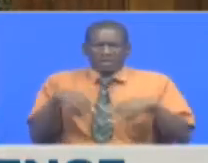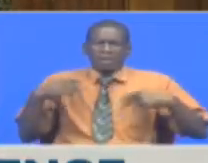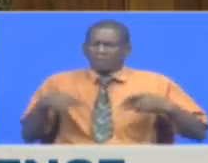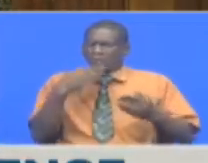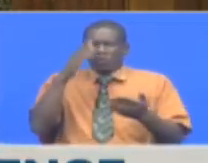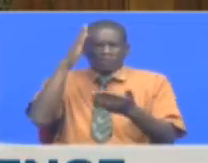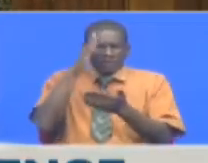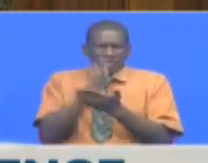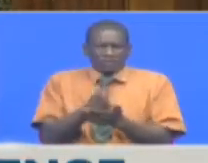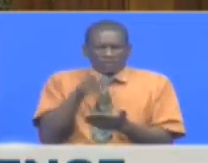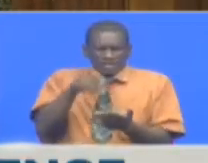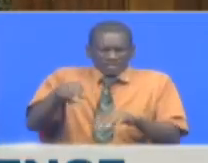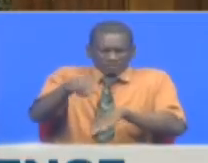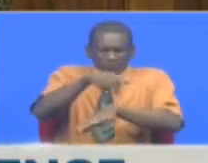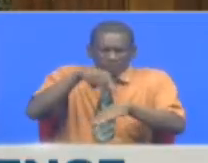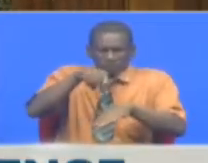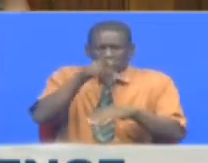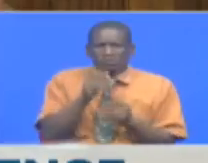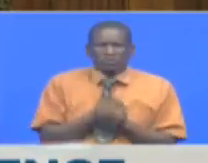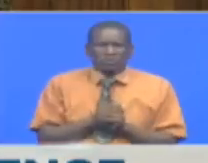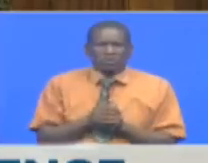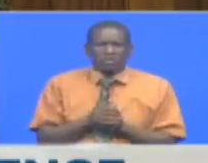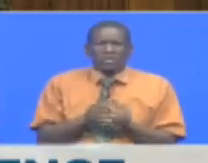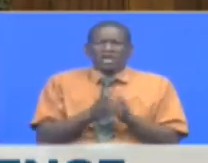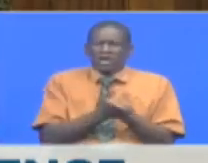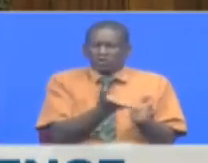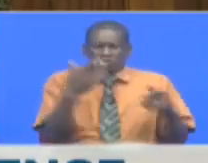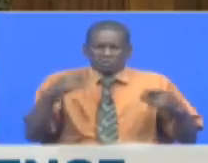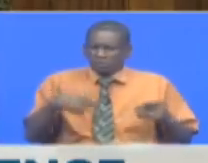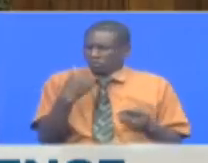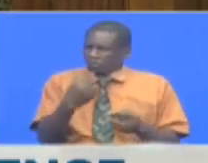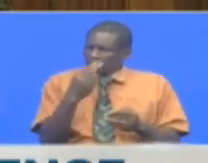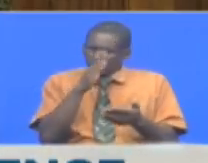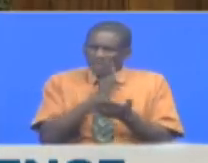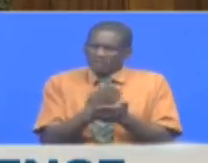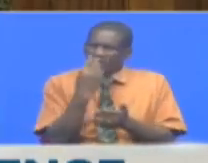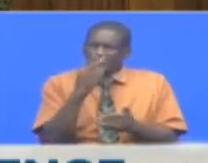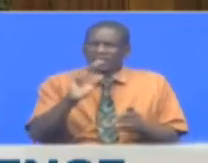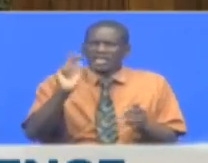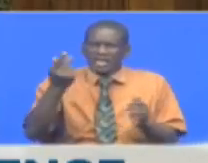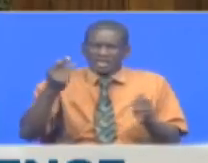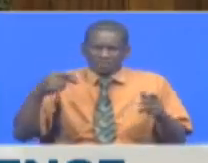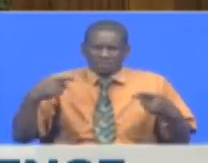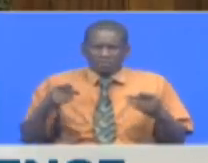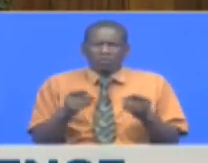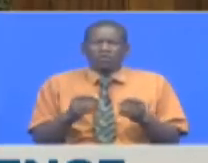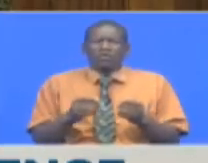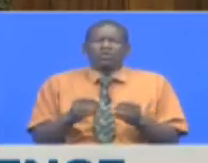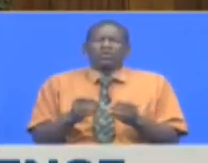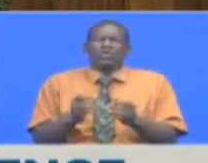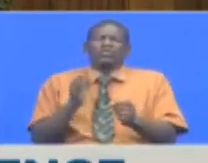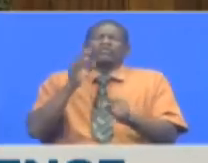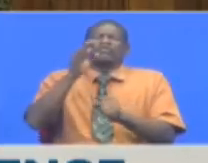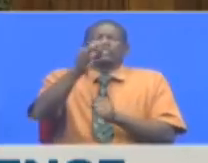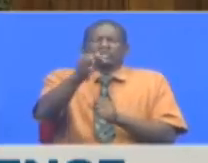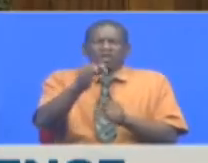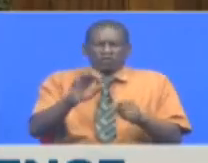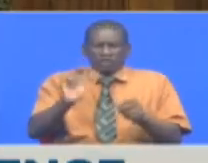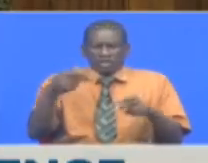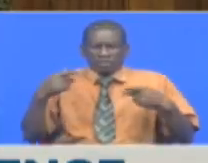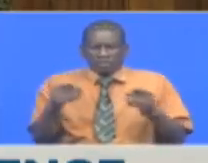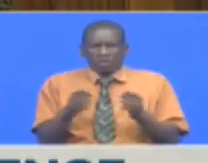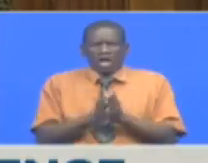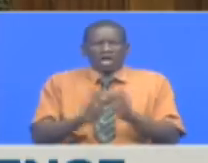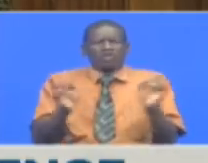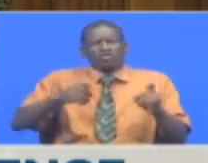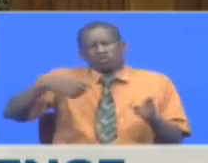these fundamental principles and who believe and see Kenya long into the future and not within the context